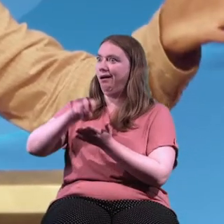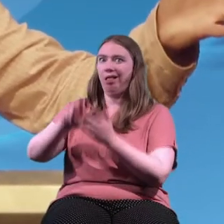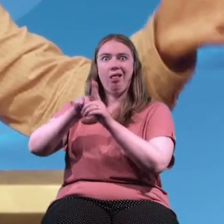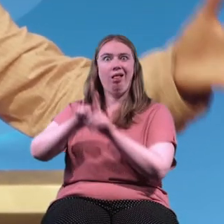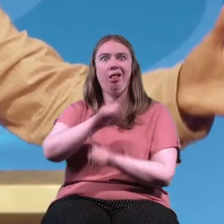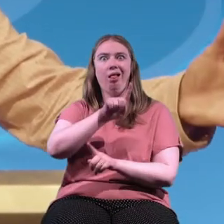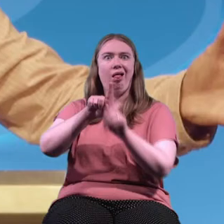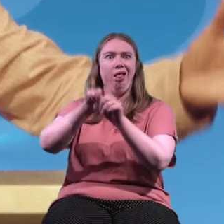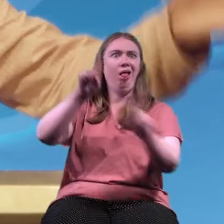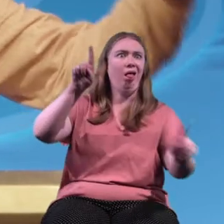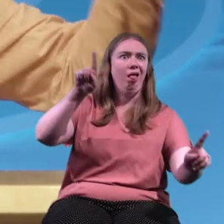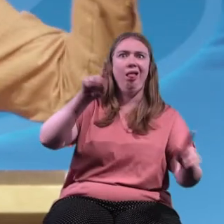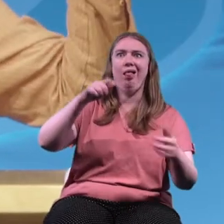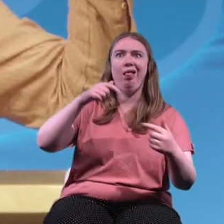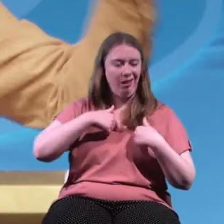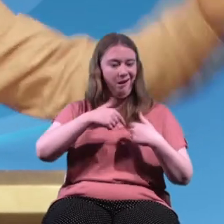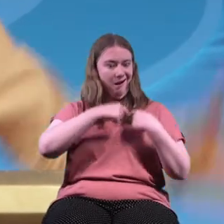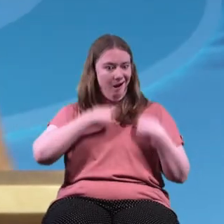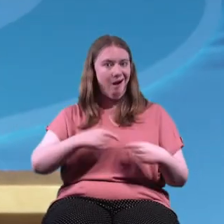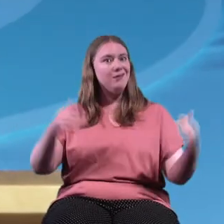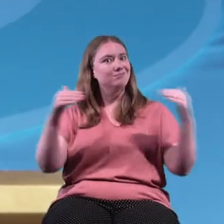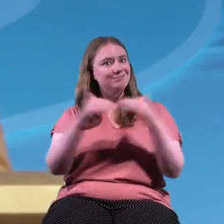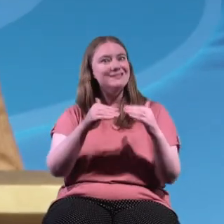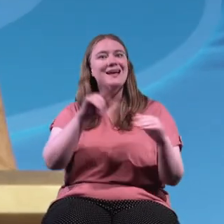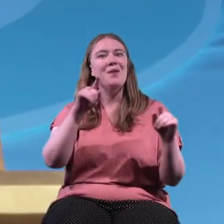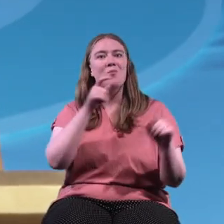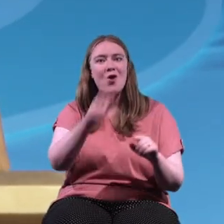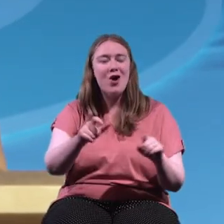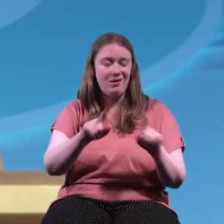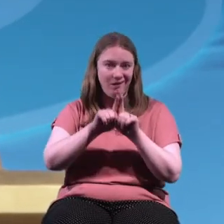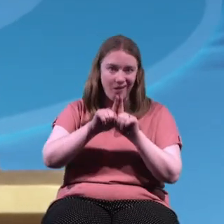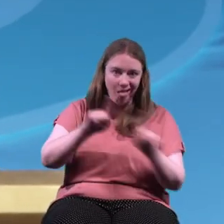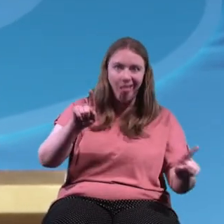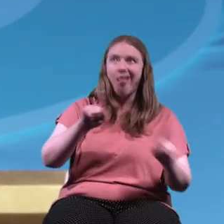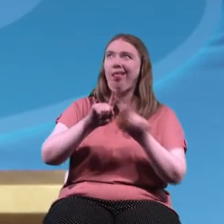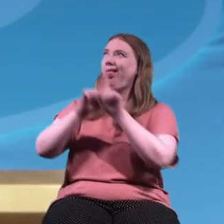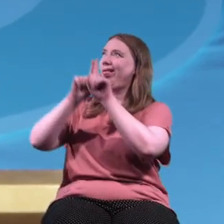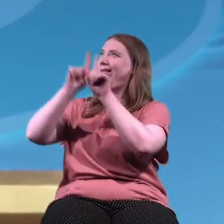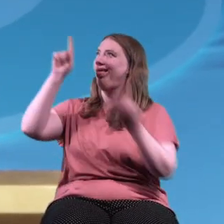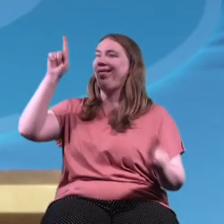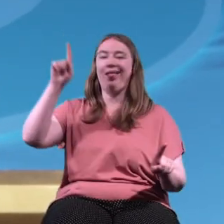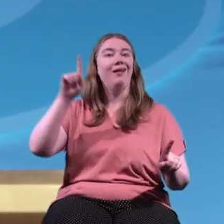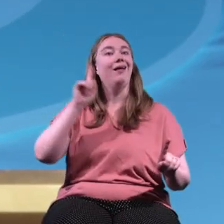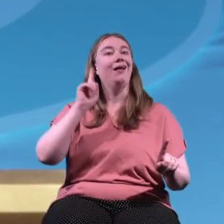oath in my anger, they shall never enter my rest.